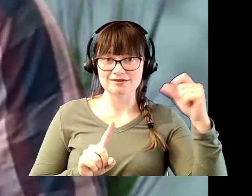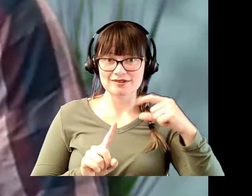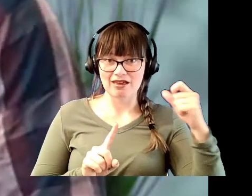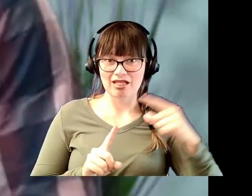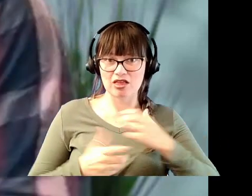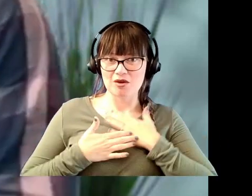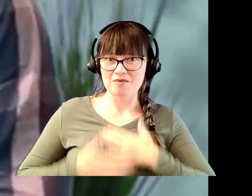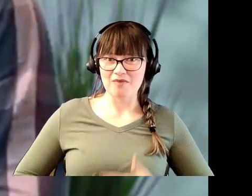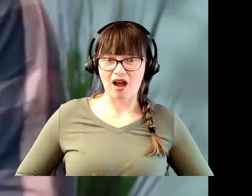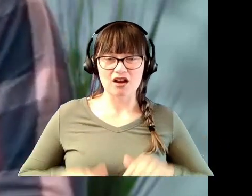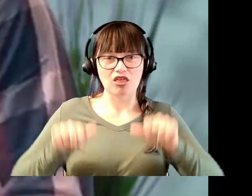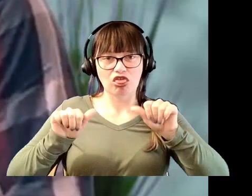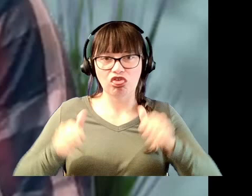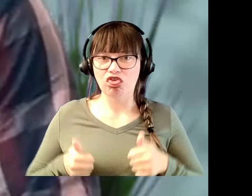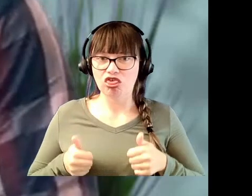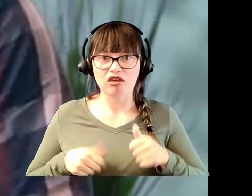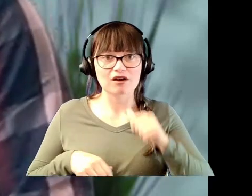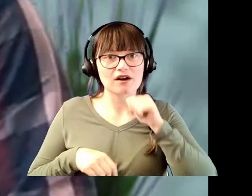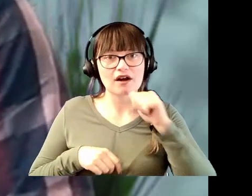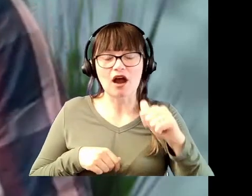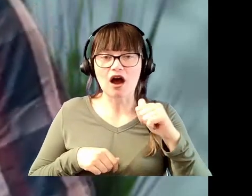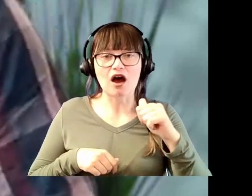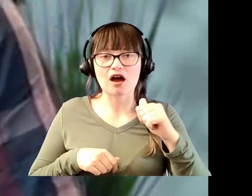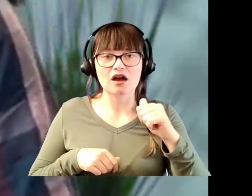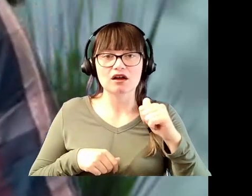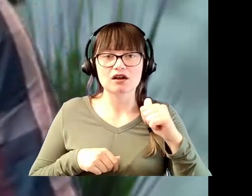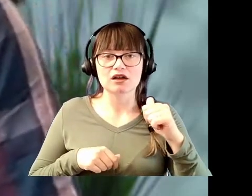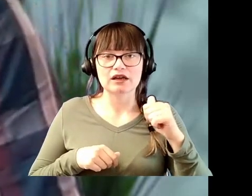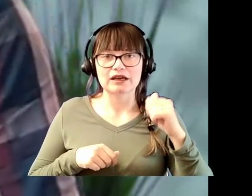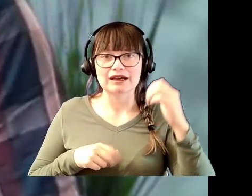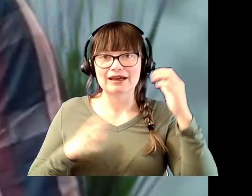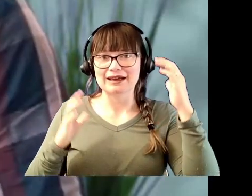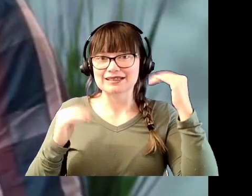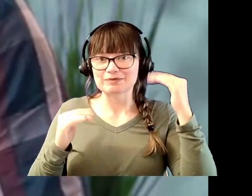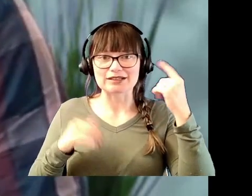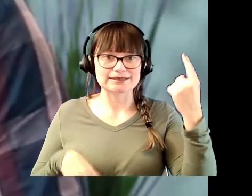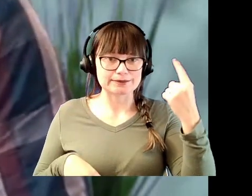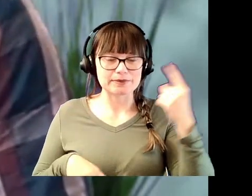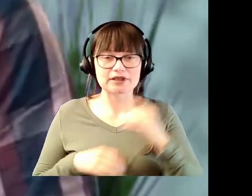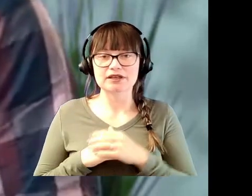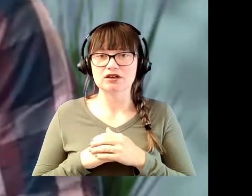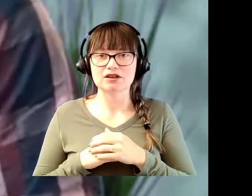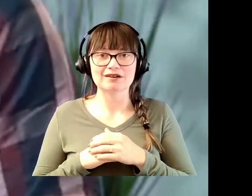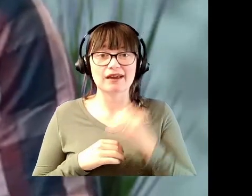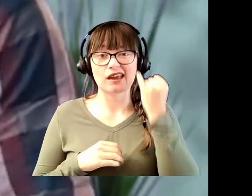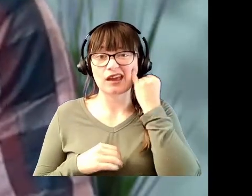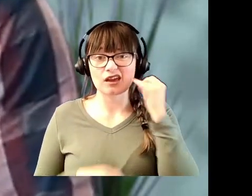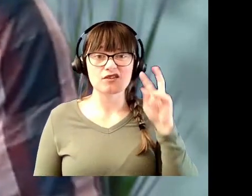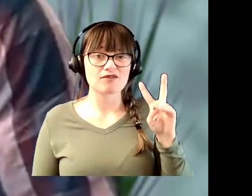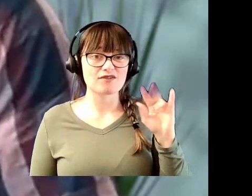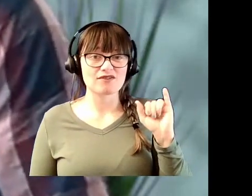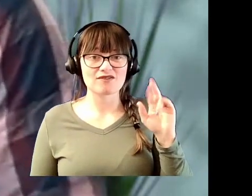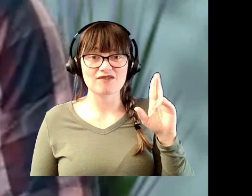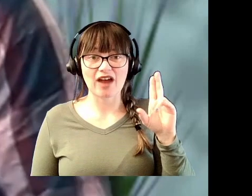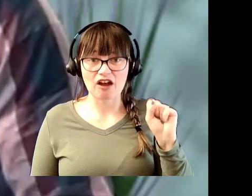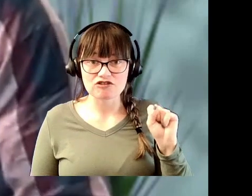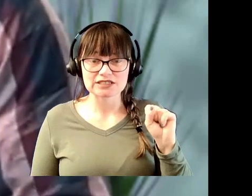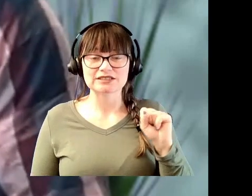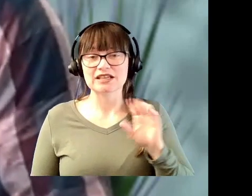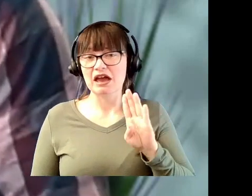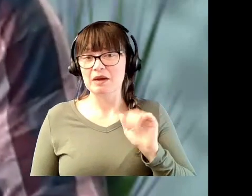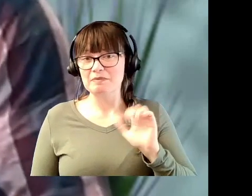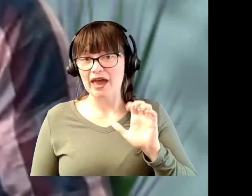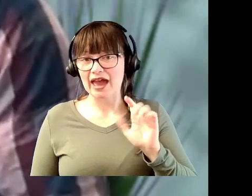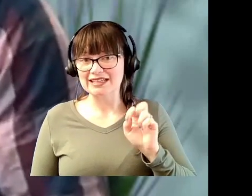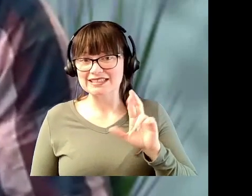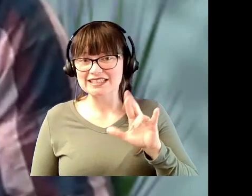kind of, it hasn't contracted something from the external environment like, a virus or a bacteria or anything like that. It's really